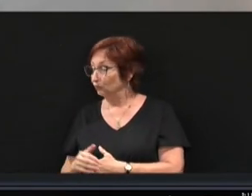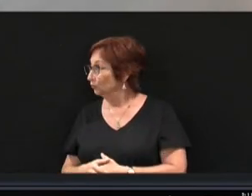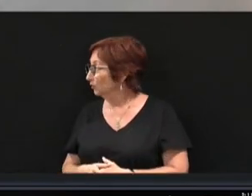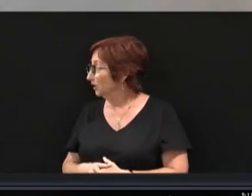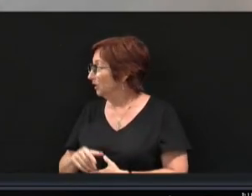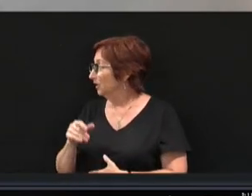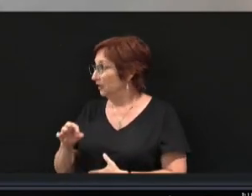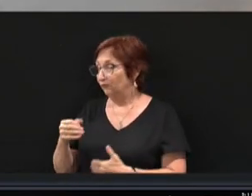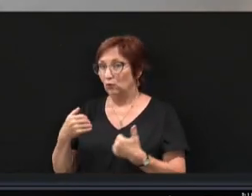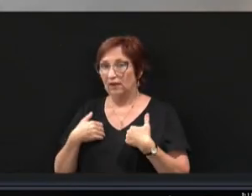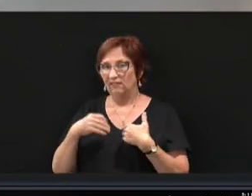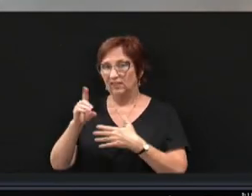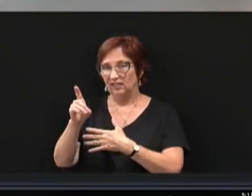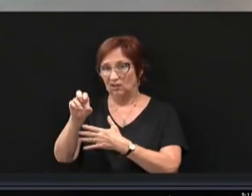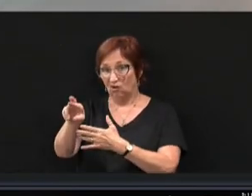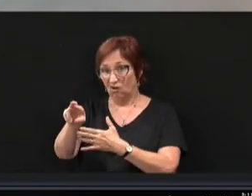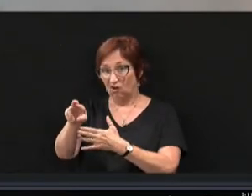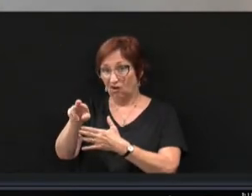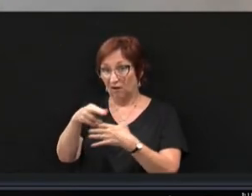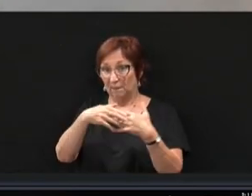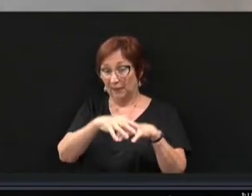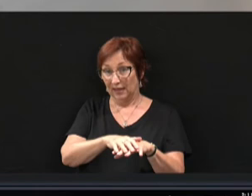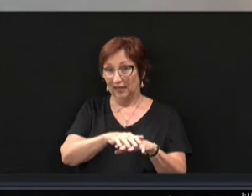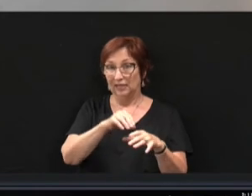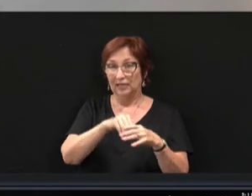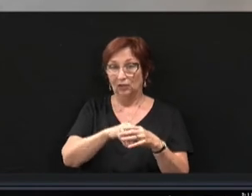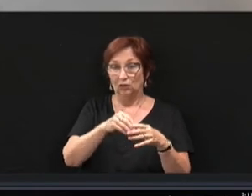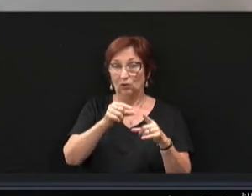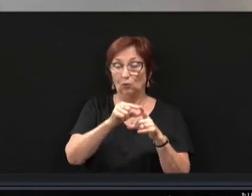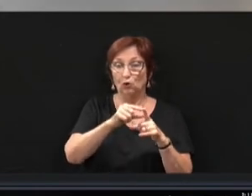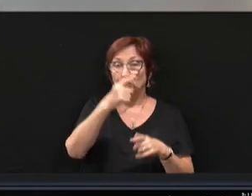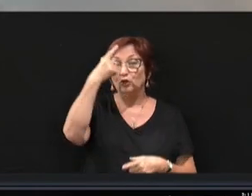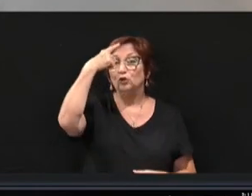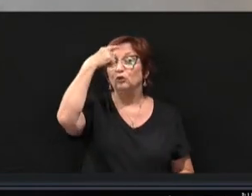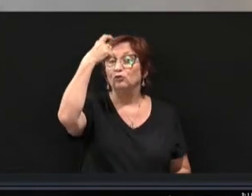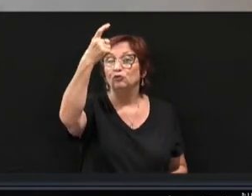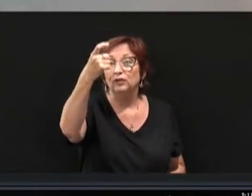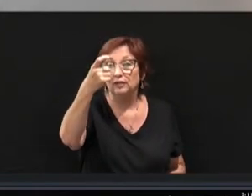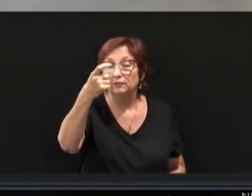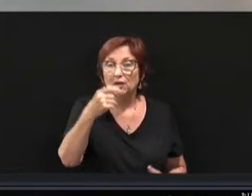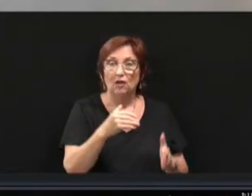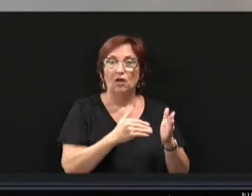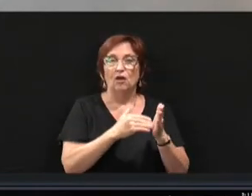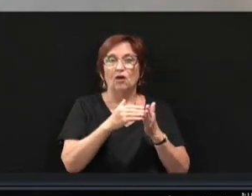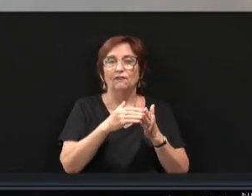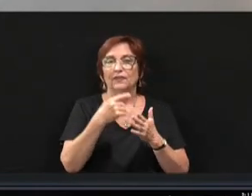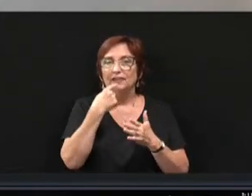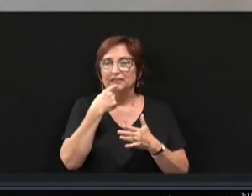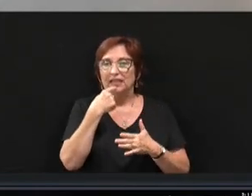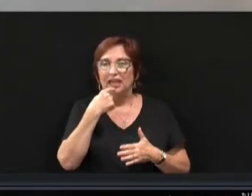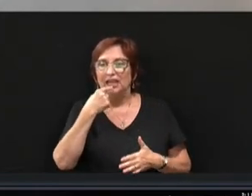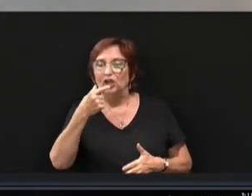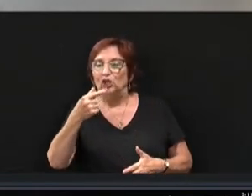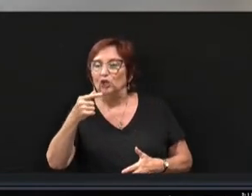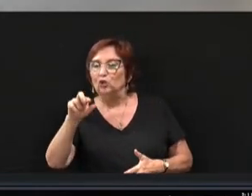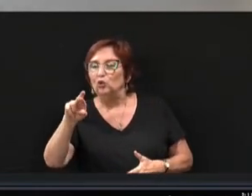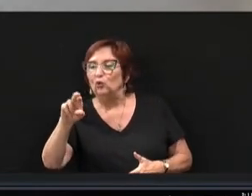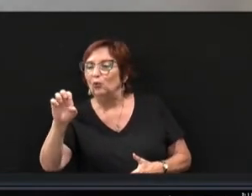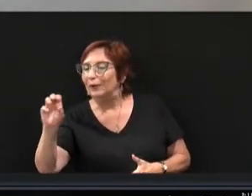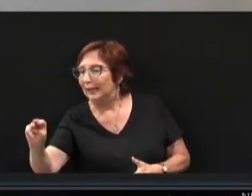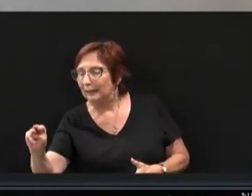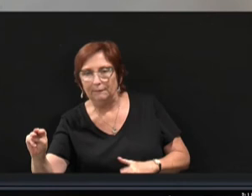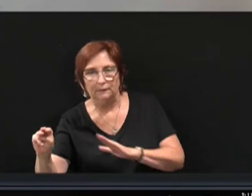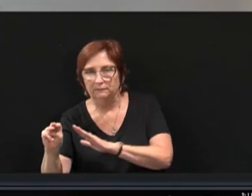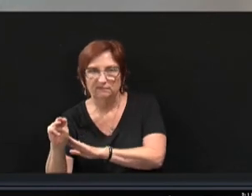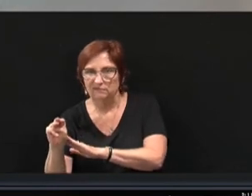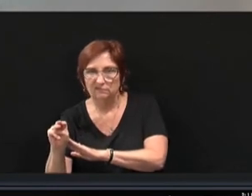if you had the DR blend in the word dream, they often say dream, JR. How many?